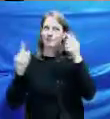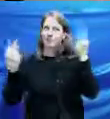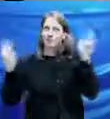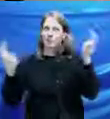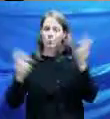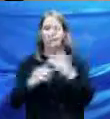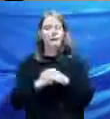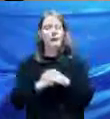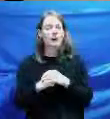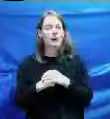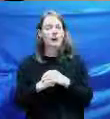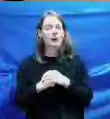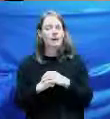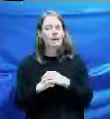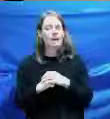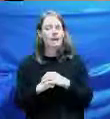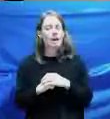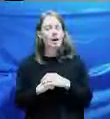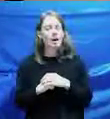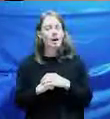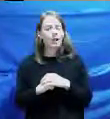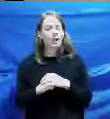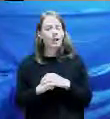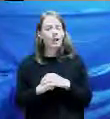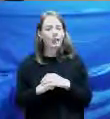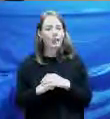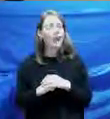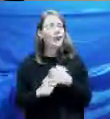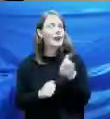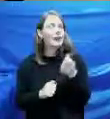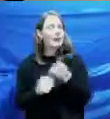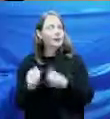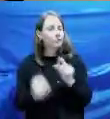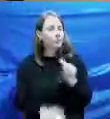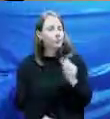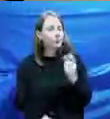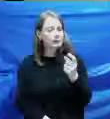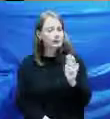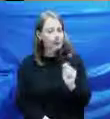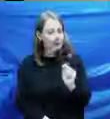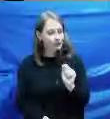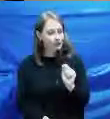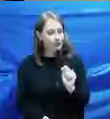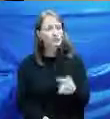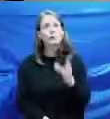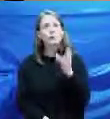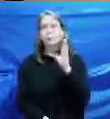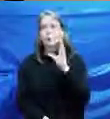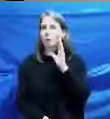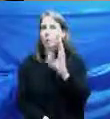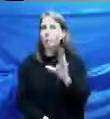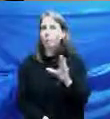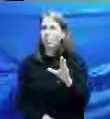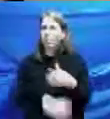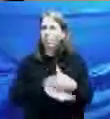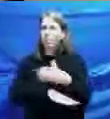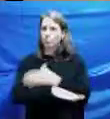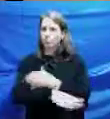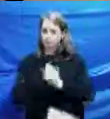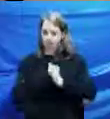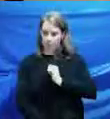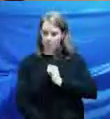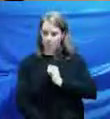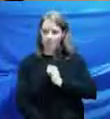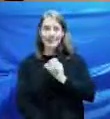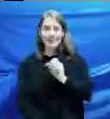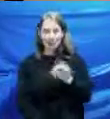felt that each text we read enlarges us when we give over to it and allow it to write on us and impress itself on us. And